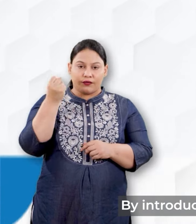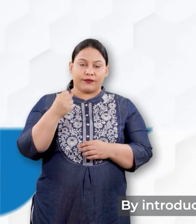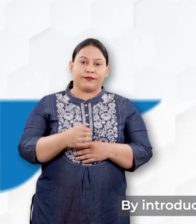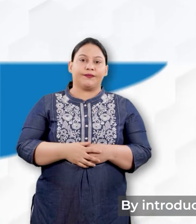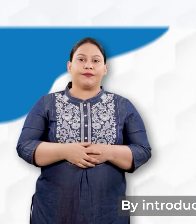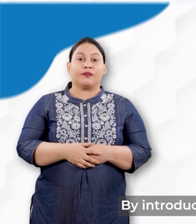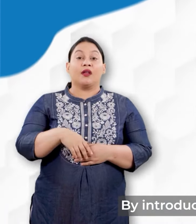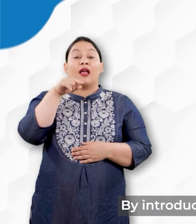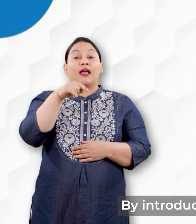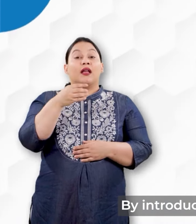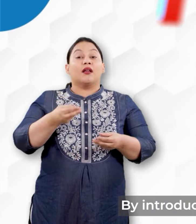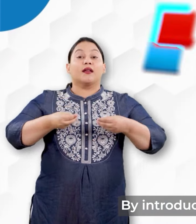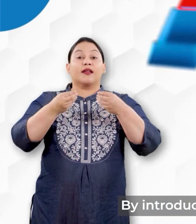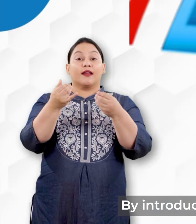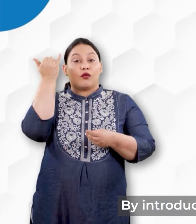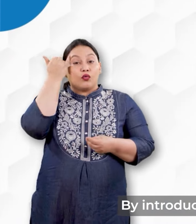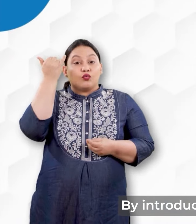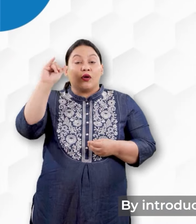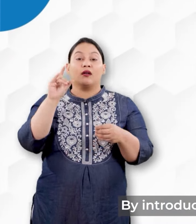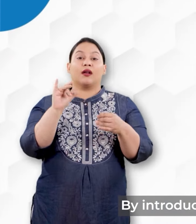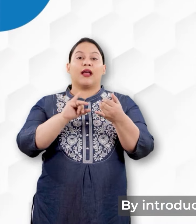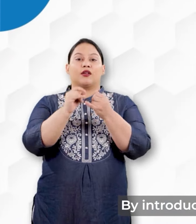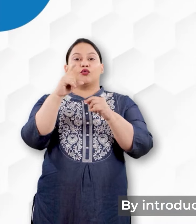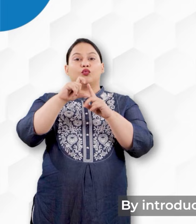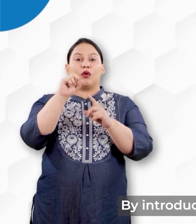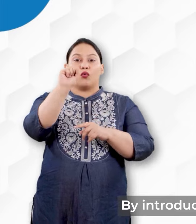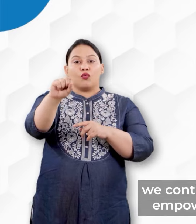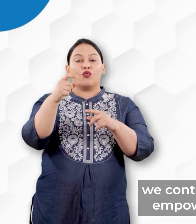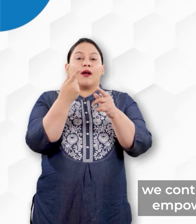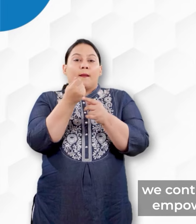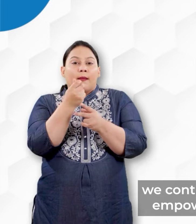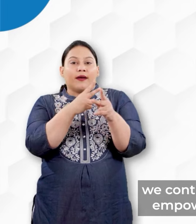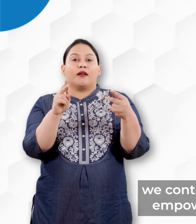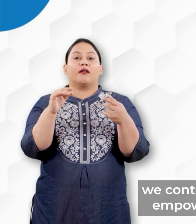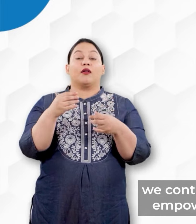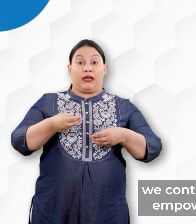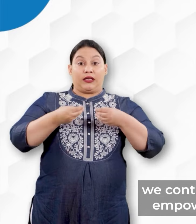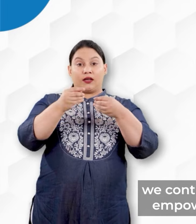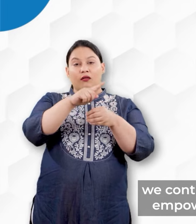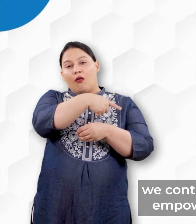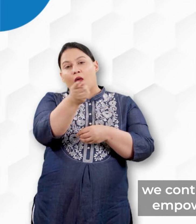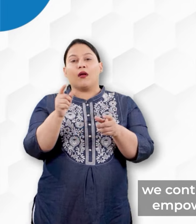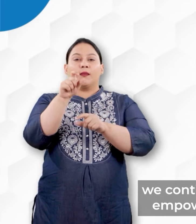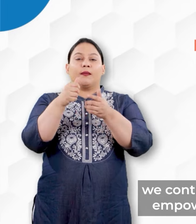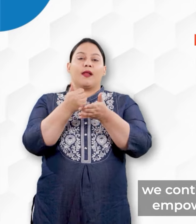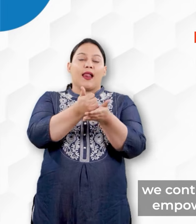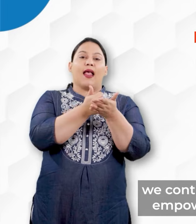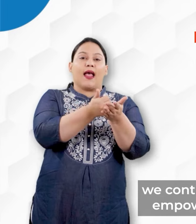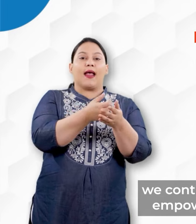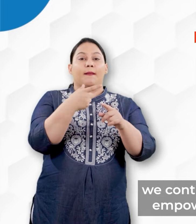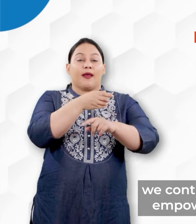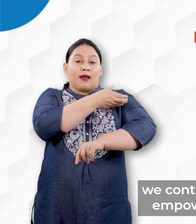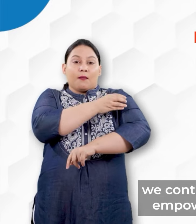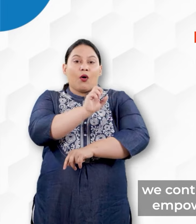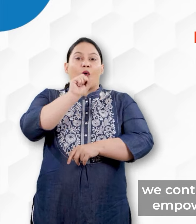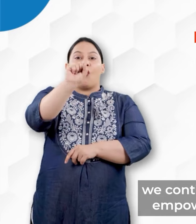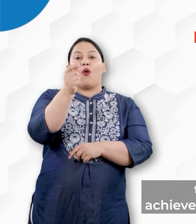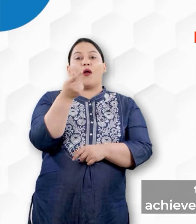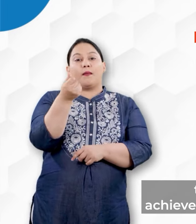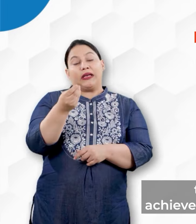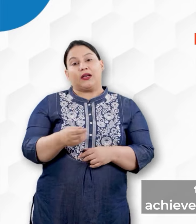By introducing SUD Life eWealth Royale, we continue to help countless lives empower their